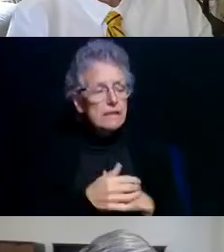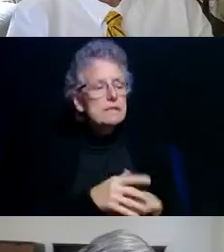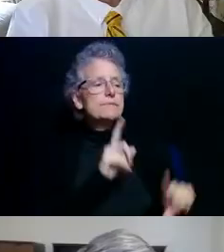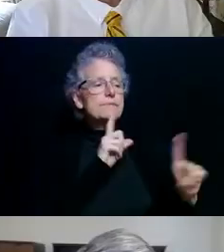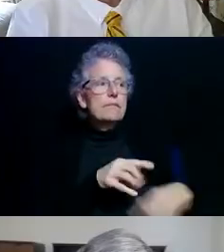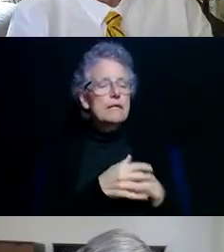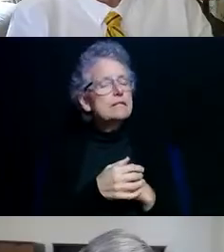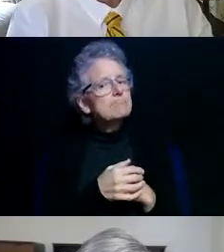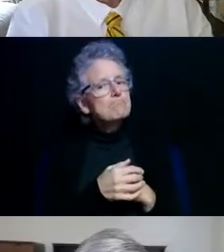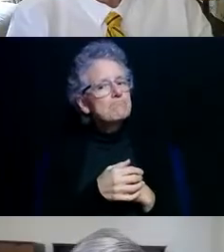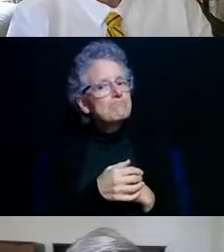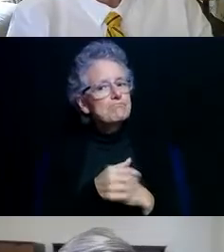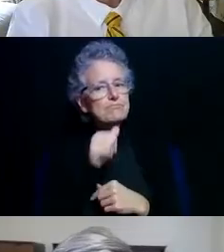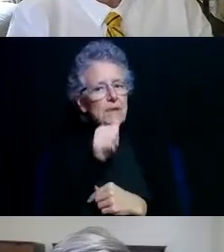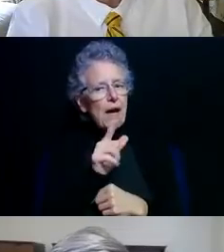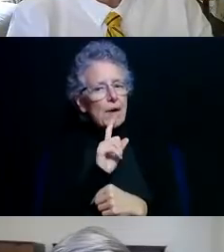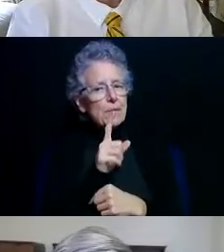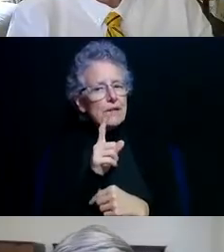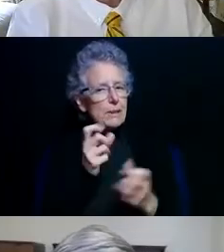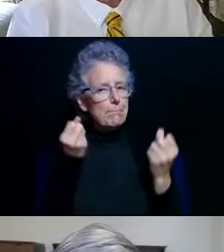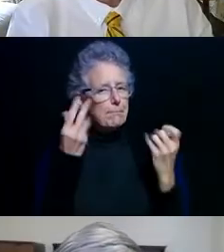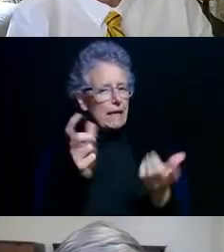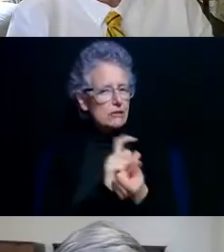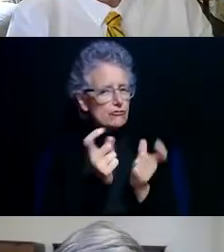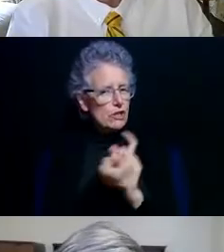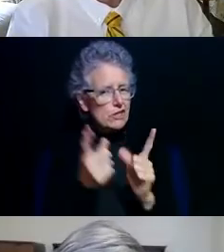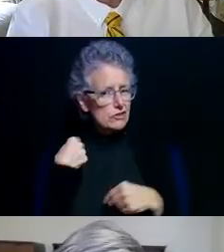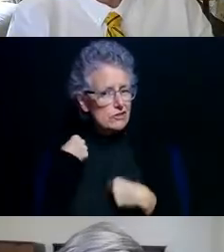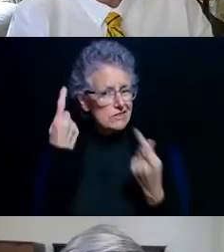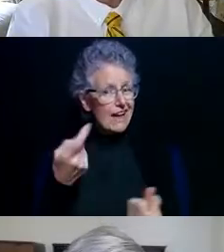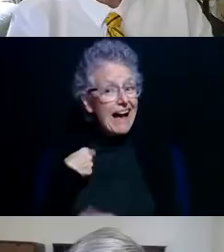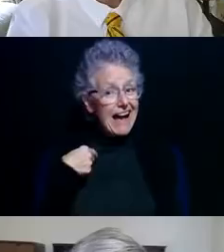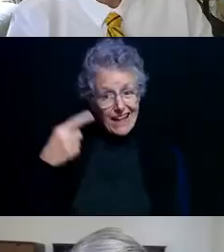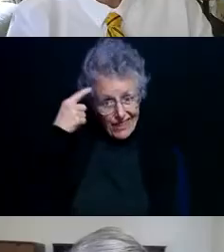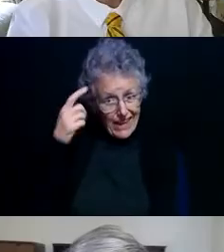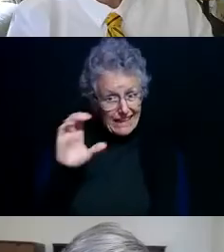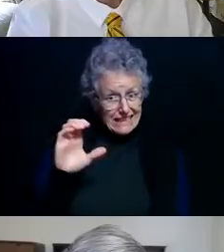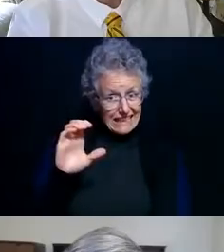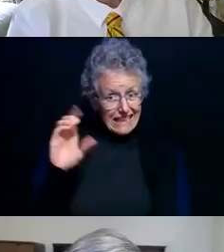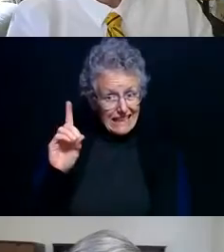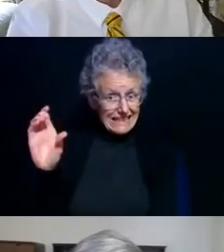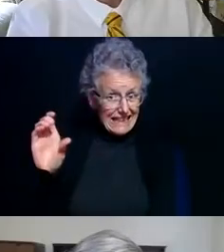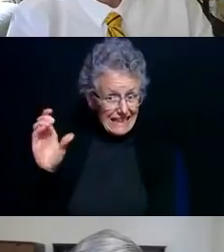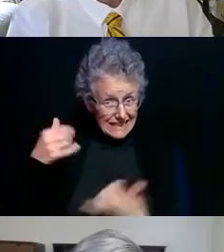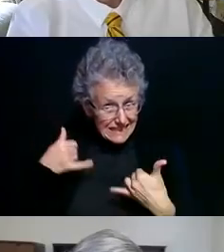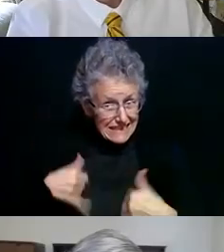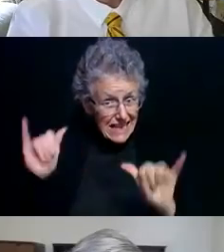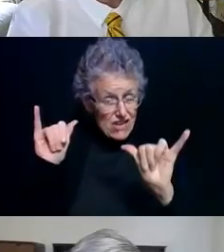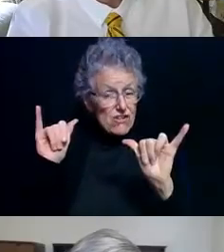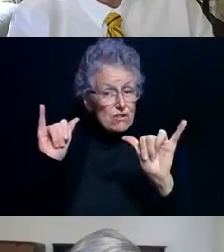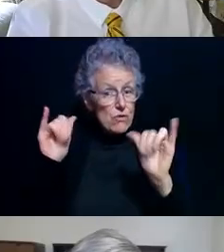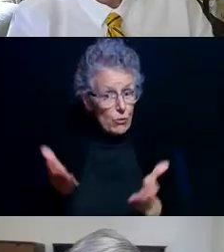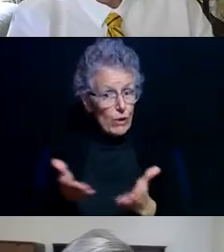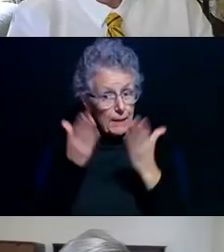there haven't been that many changes. I think the CDC still recommends that that we